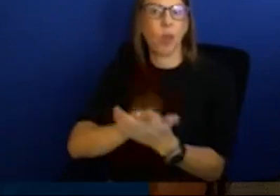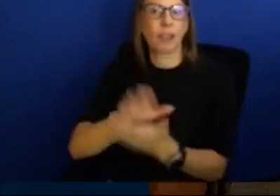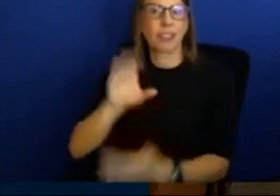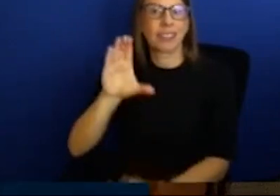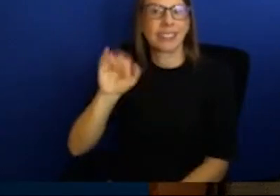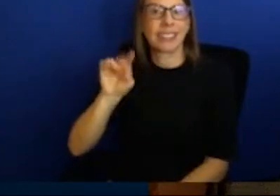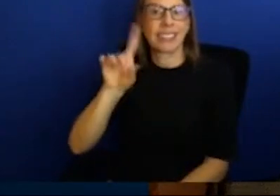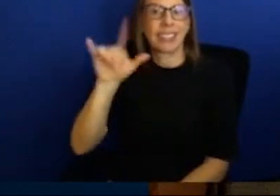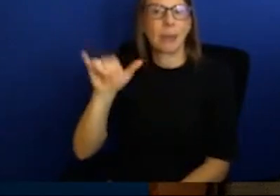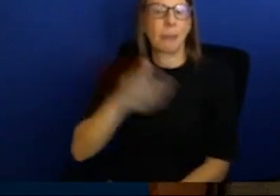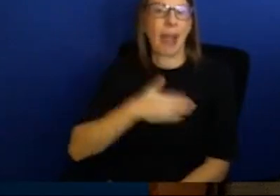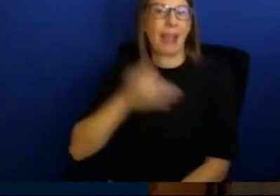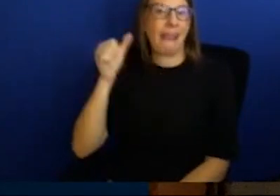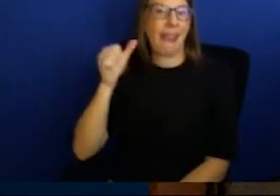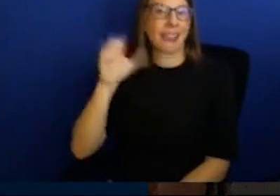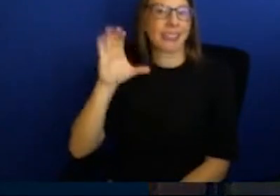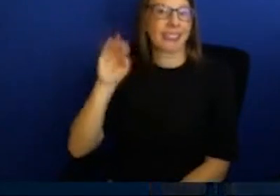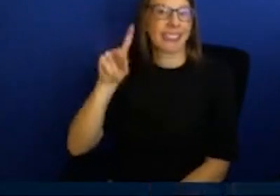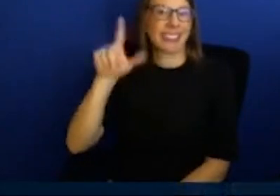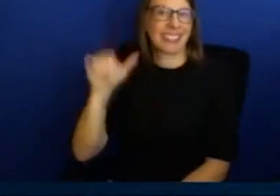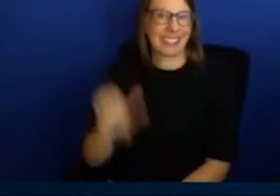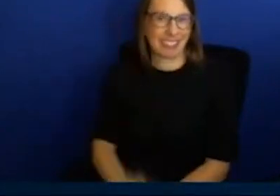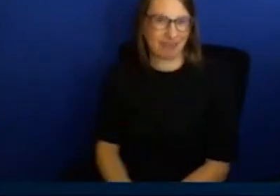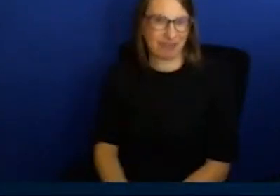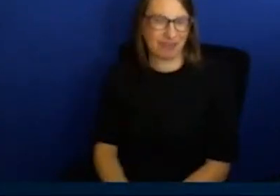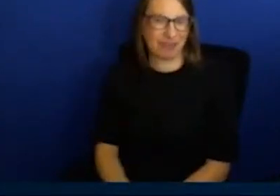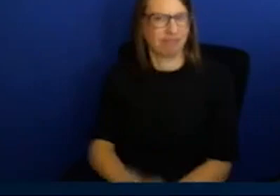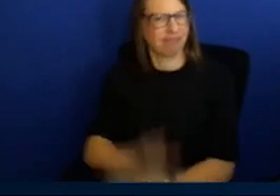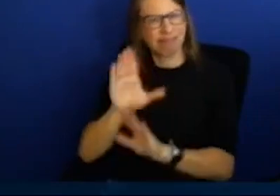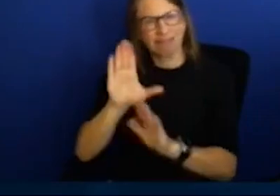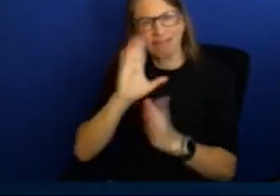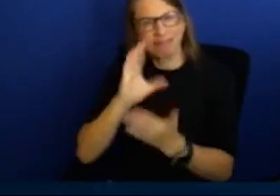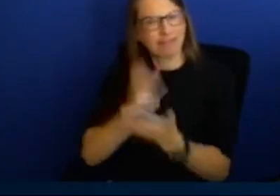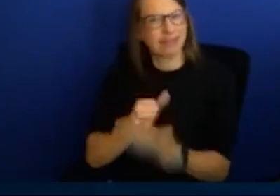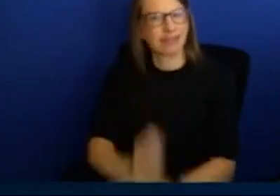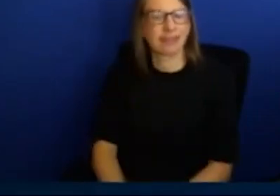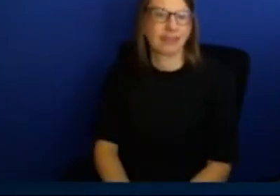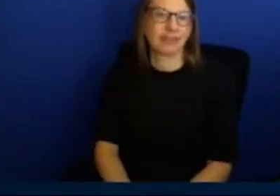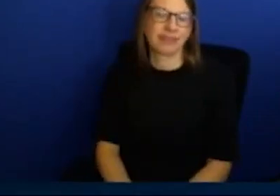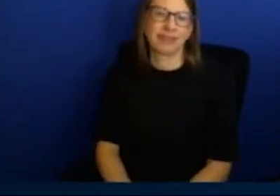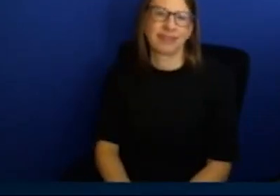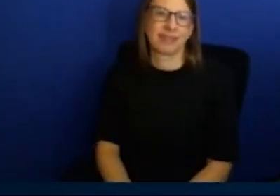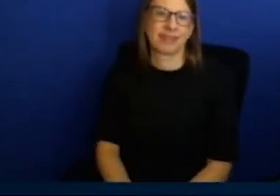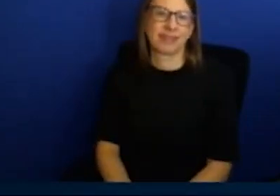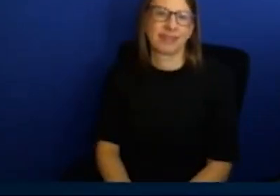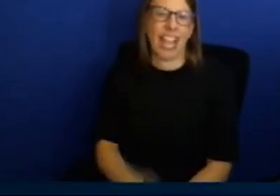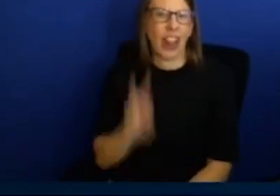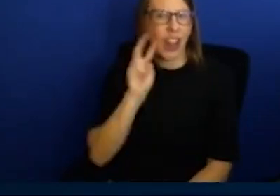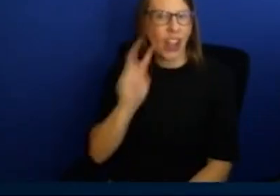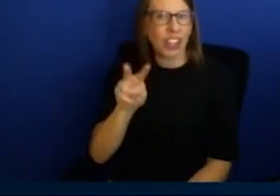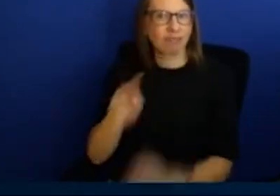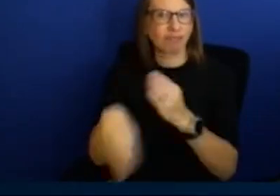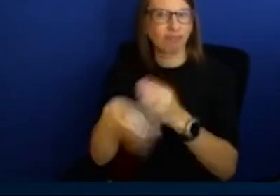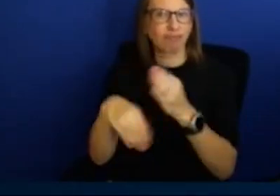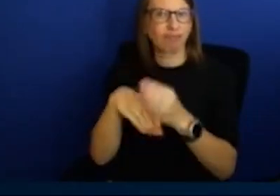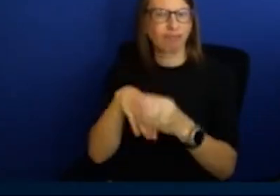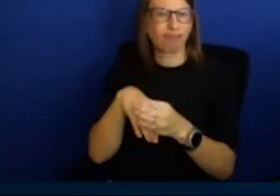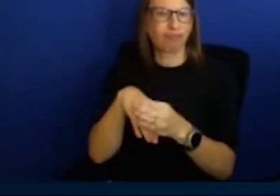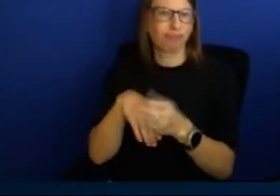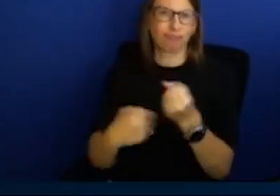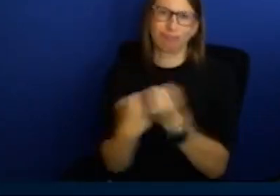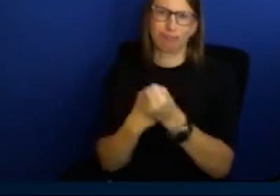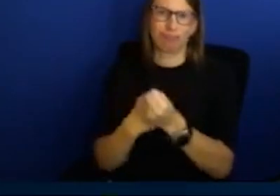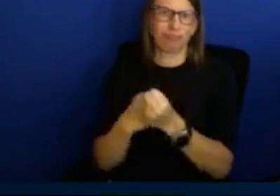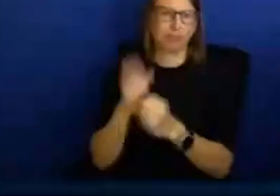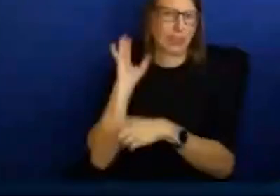Cindy. Great, So great pictures. I love it. I love it. Look at that. You are soccer. You were soccer all the way through what, Yeah. high